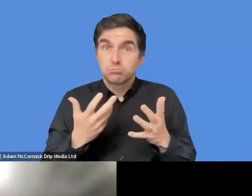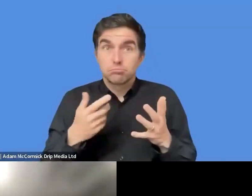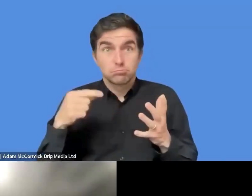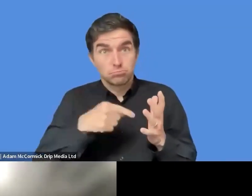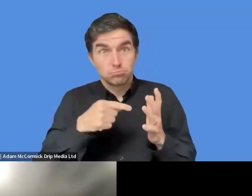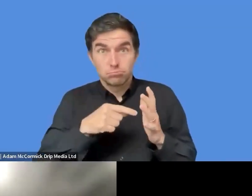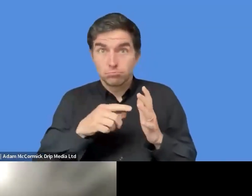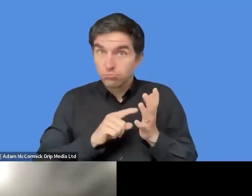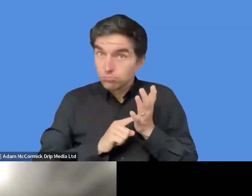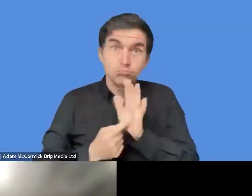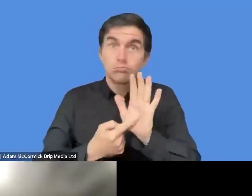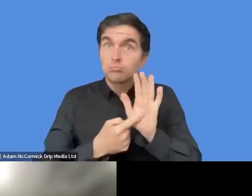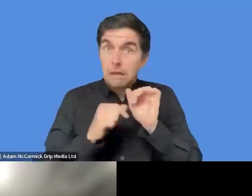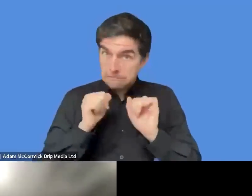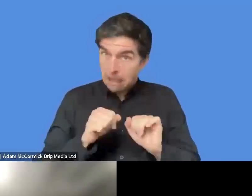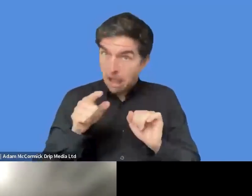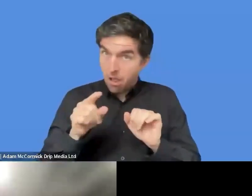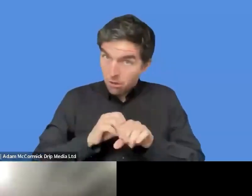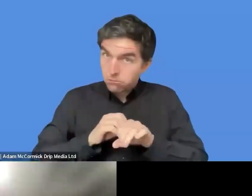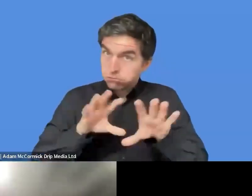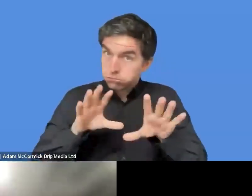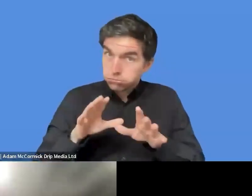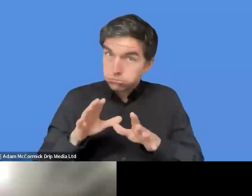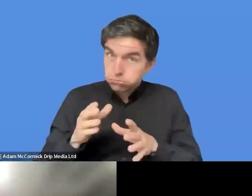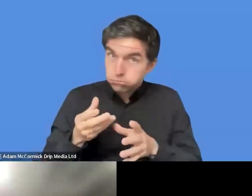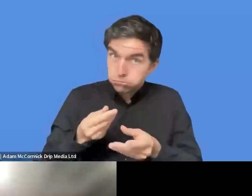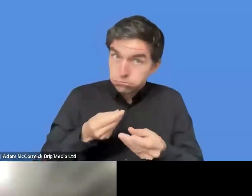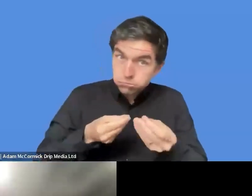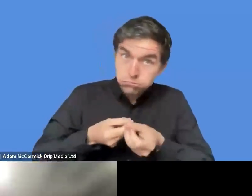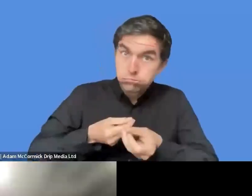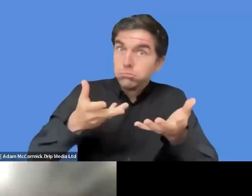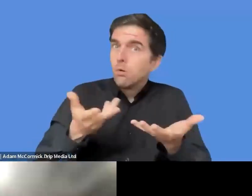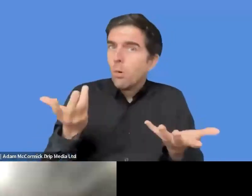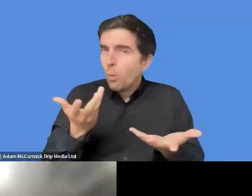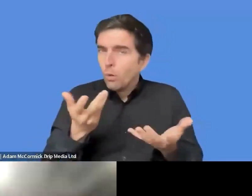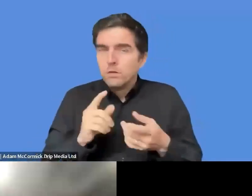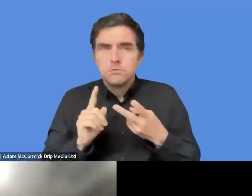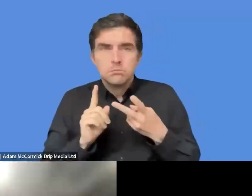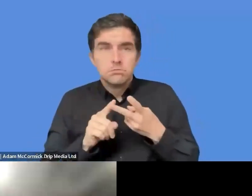charge the training and how much.